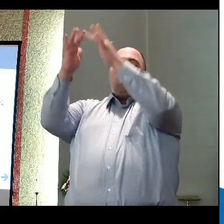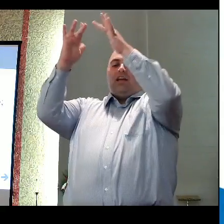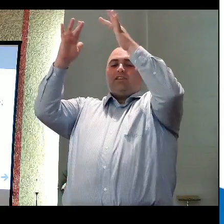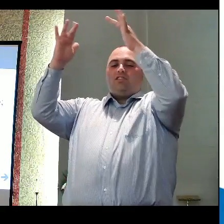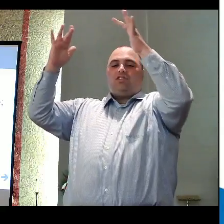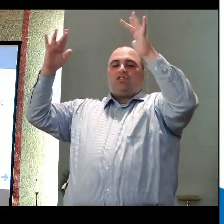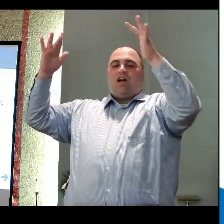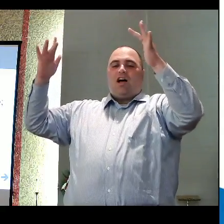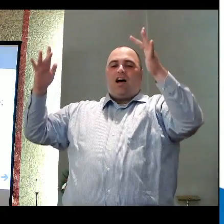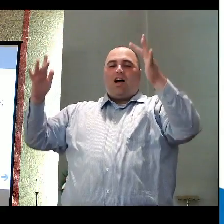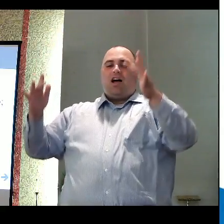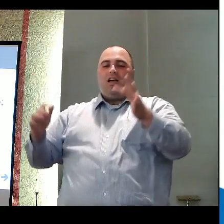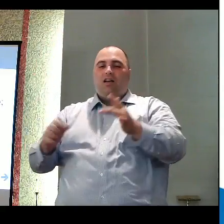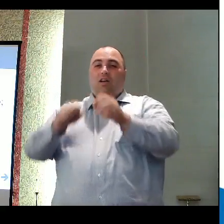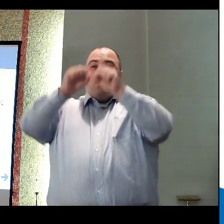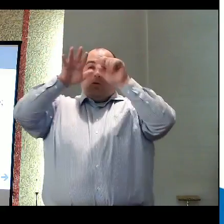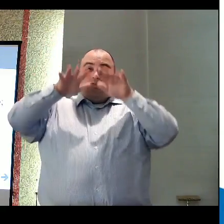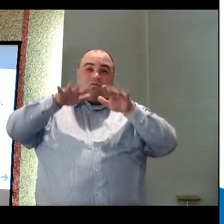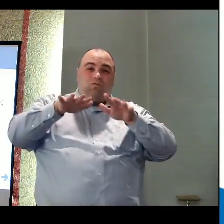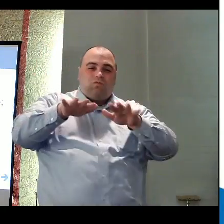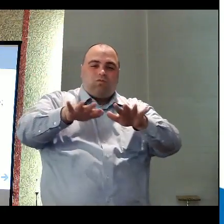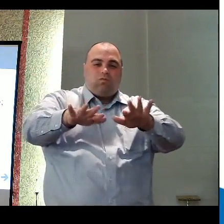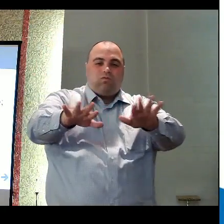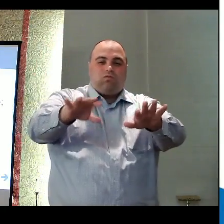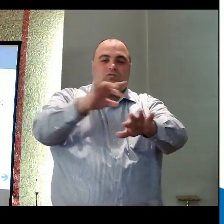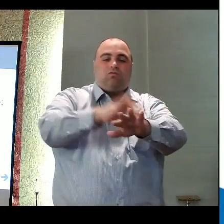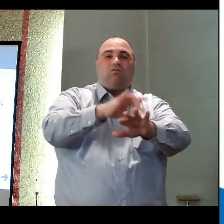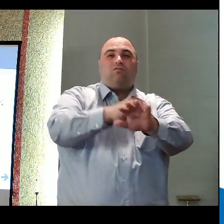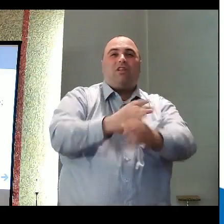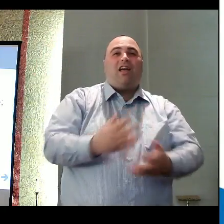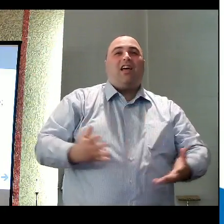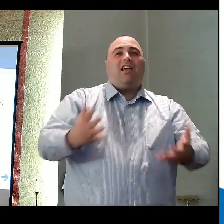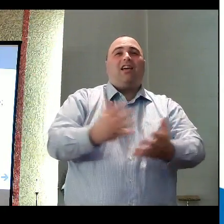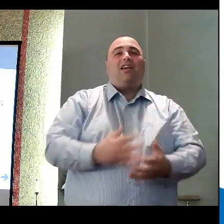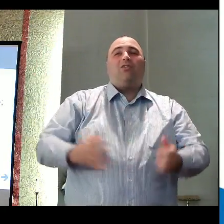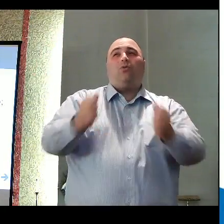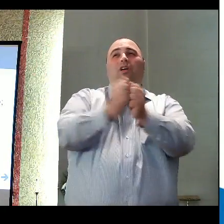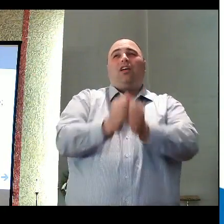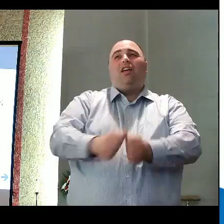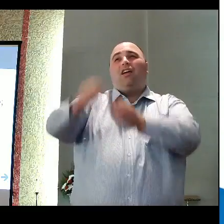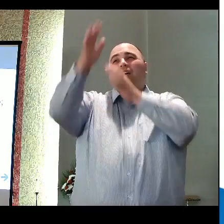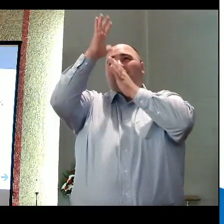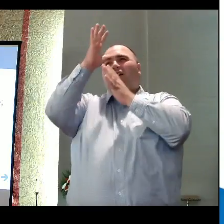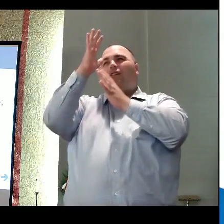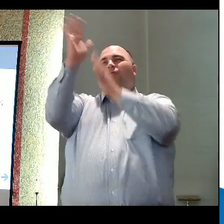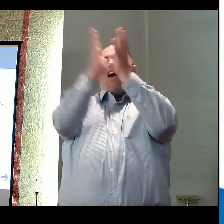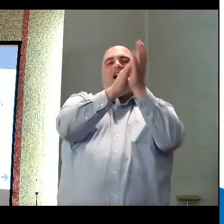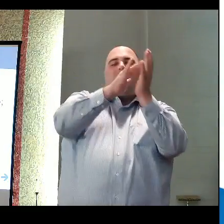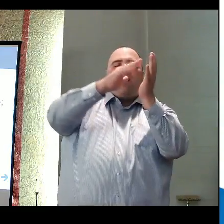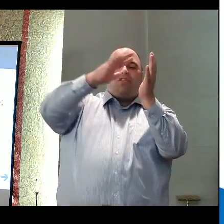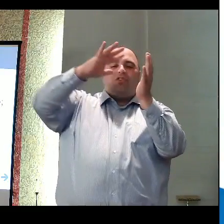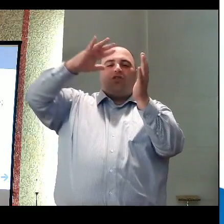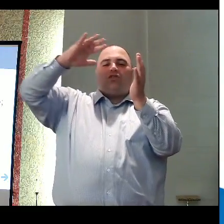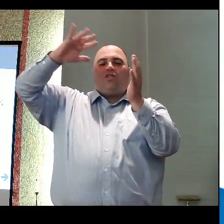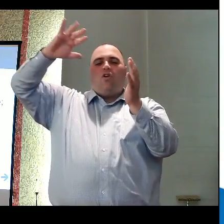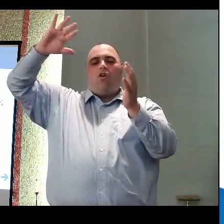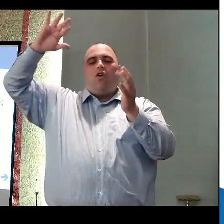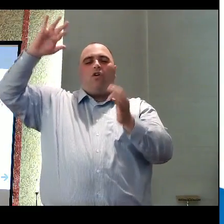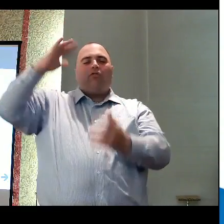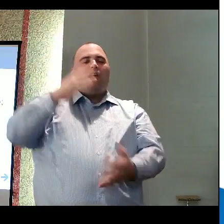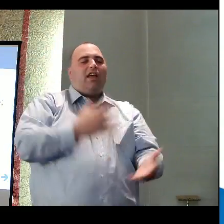Shine, Jesus, shine. Fill this land with the